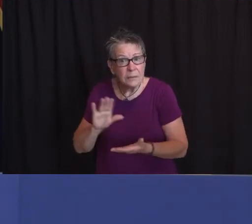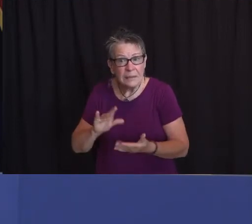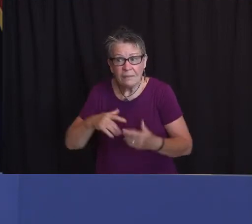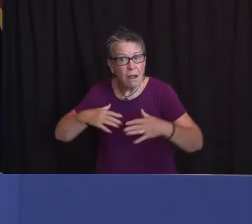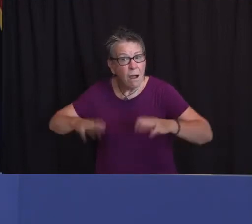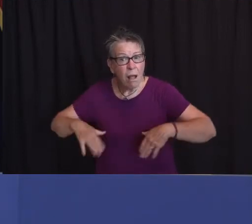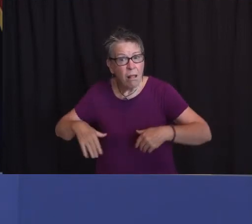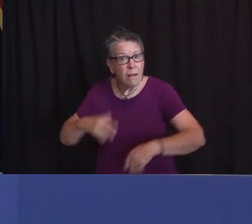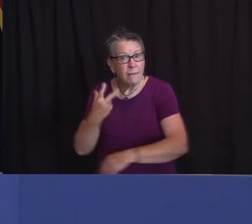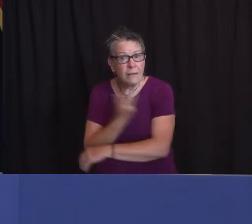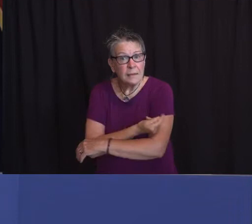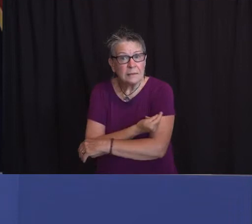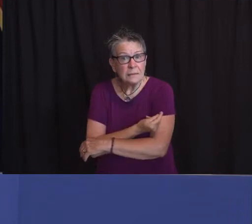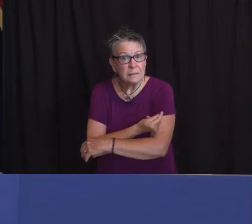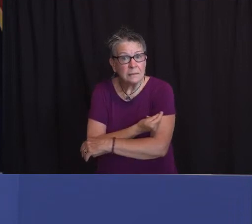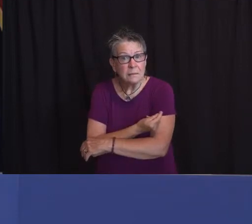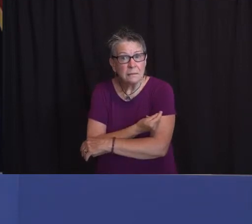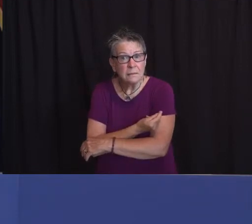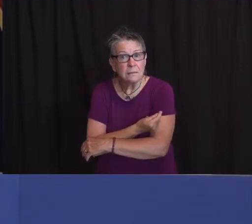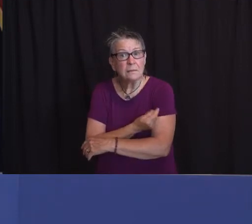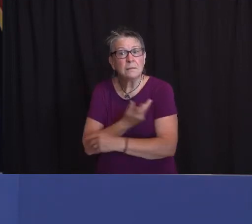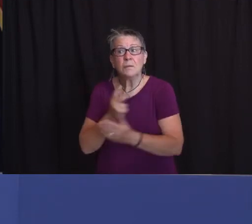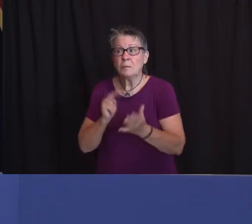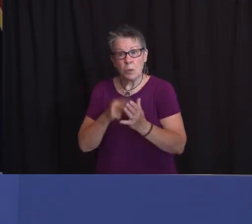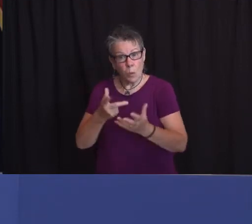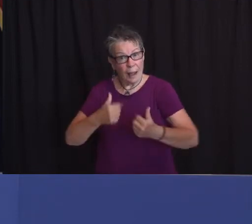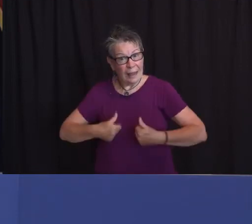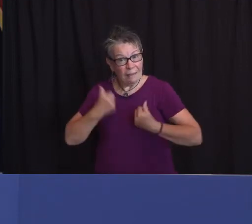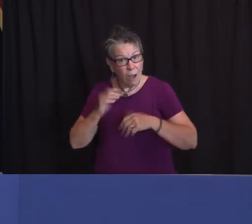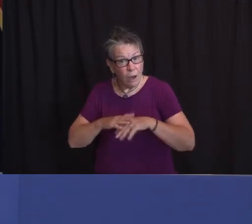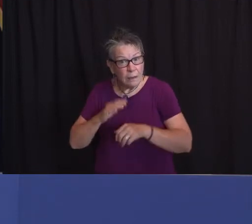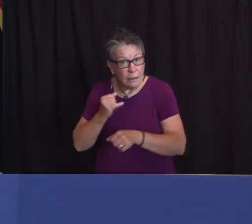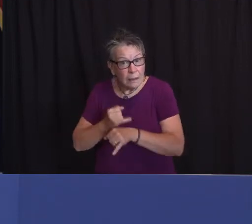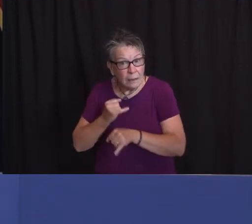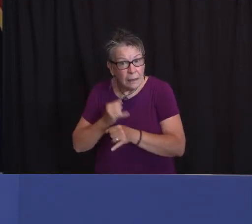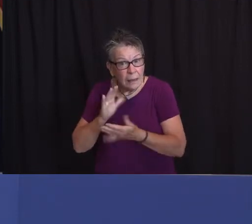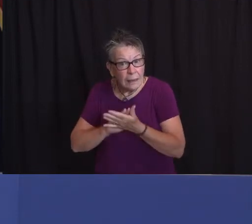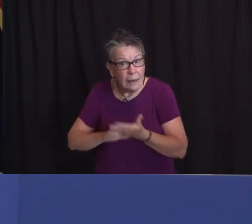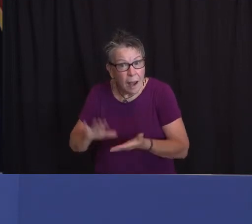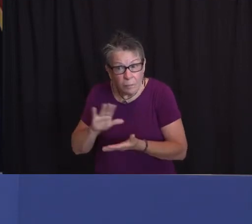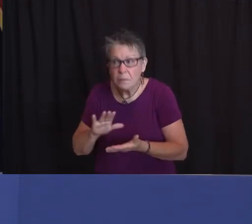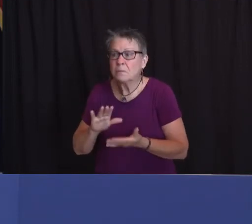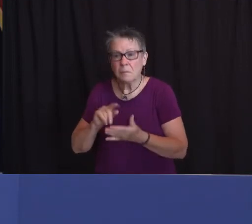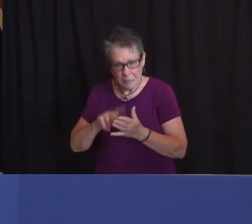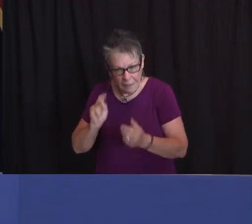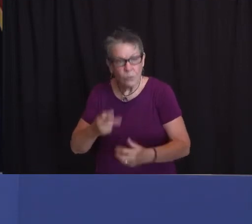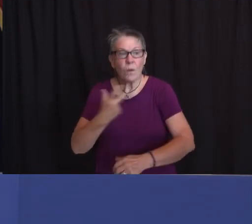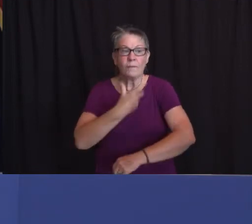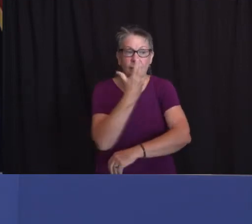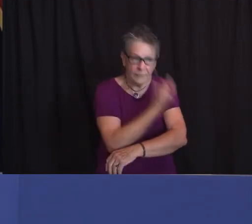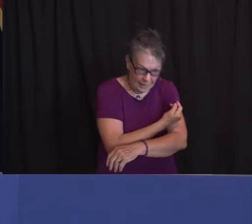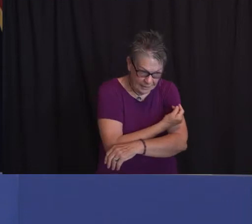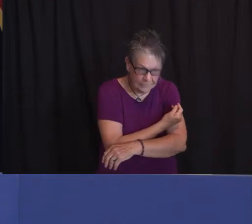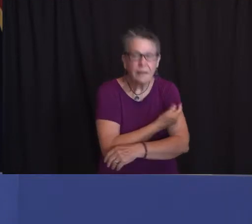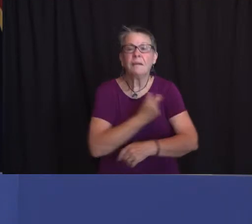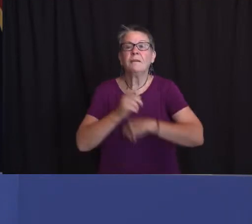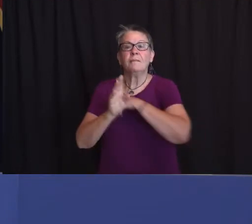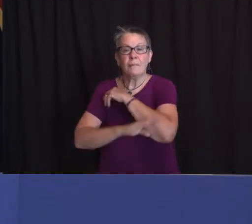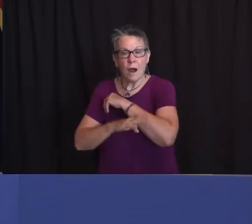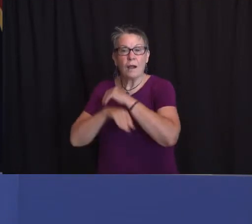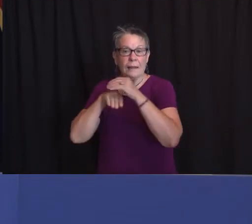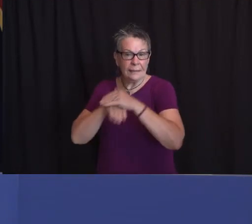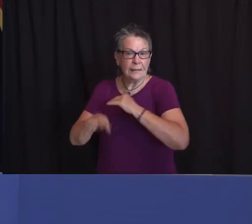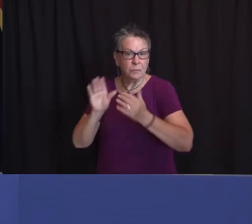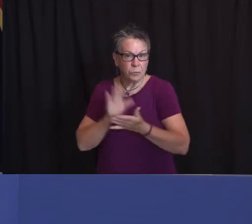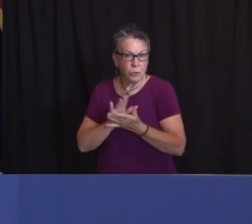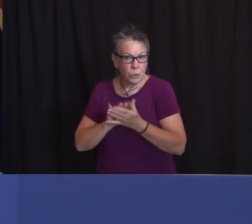key to improving our vaccination rates. In other vaccine news, Pfizer announced last week that they are